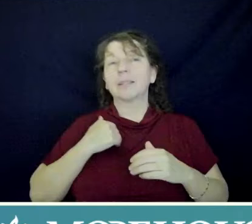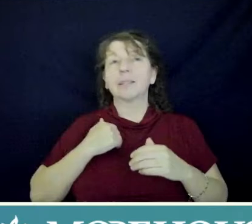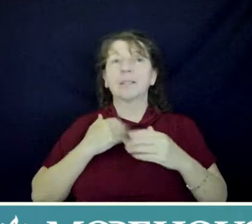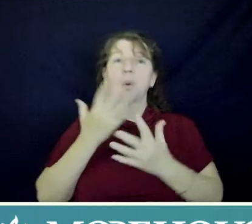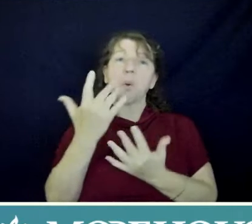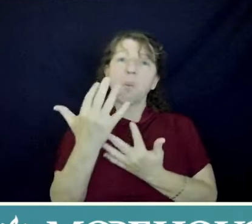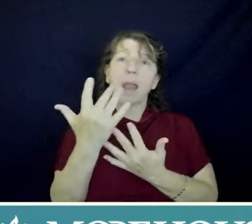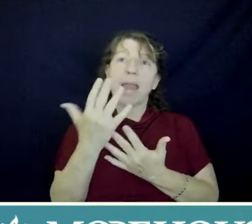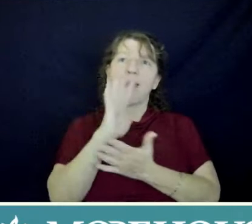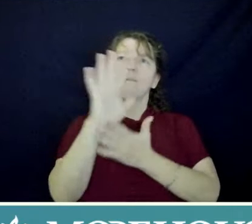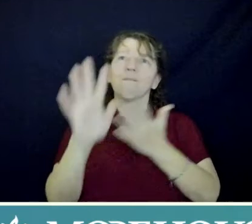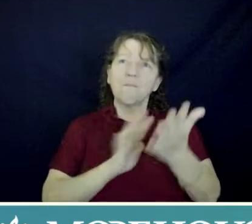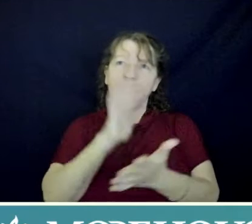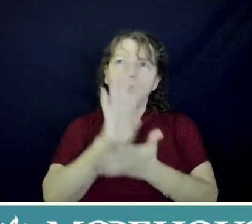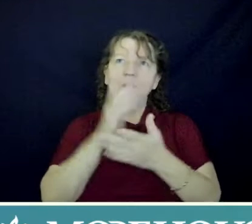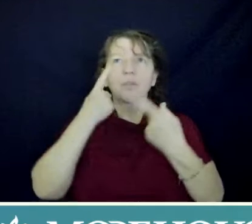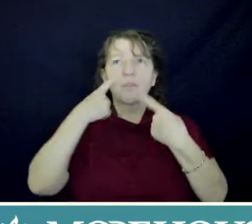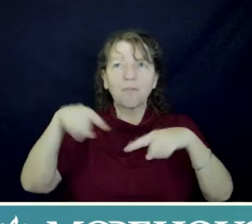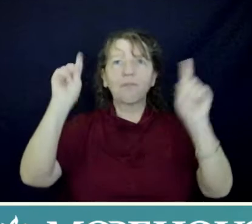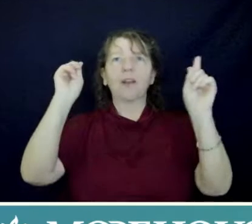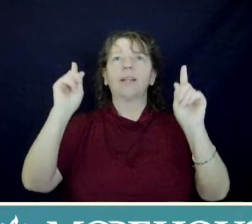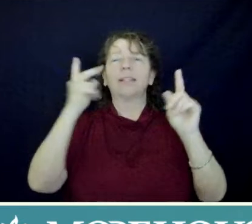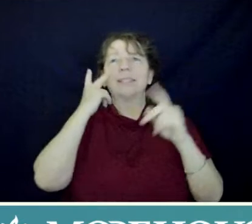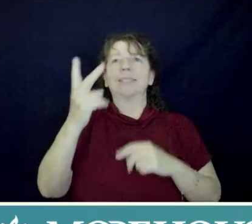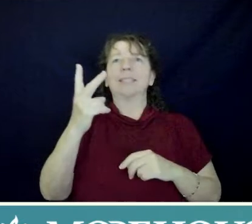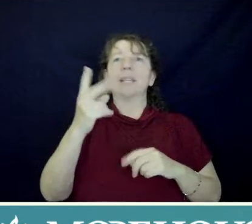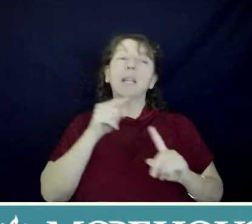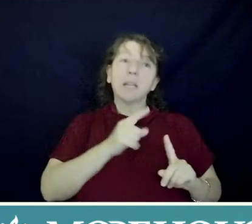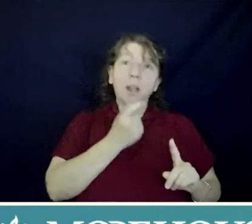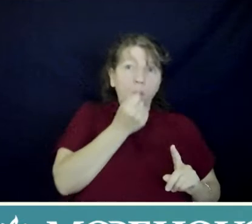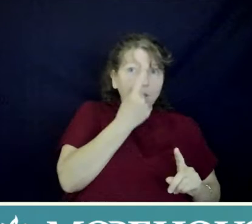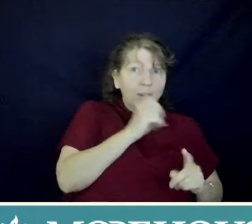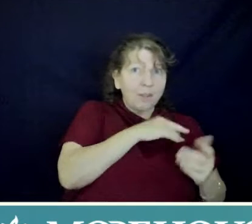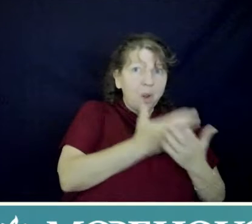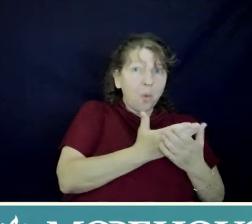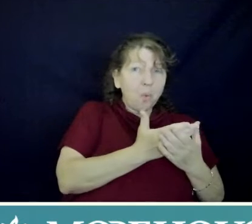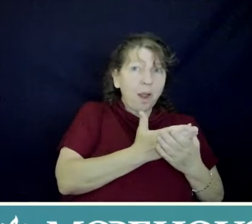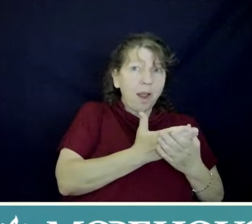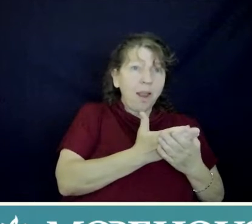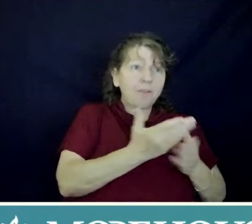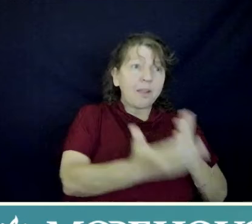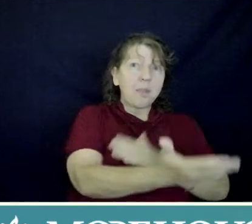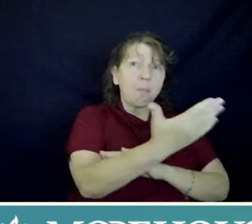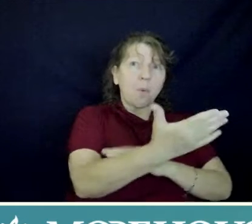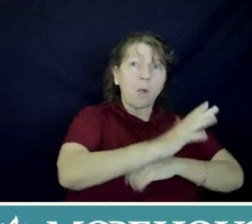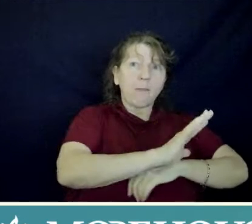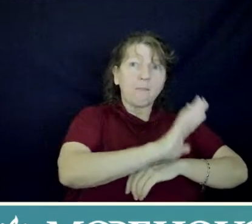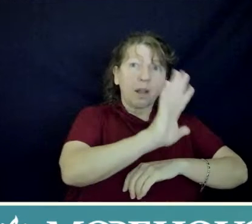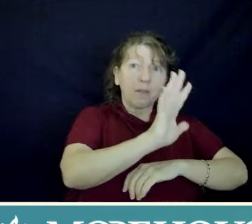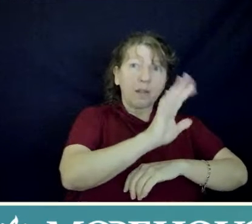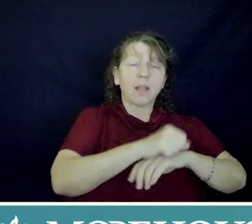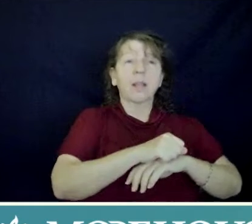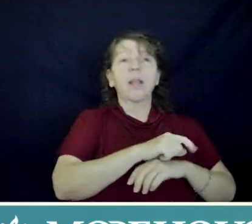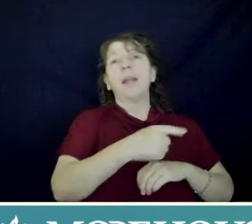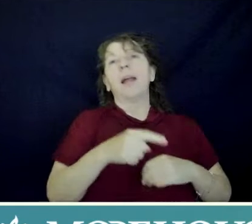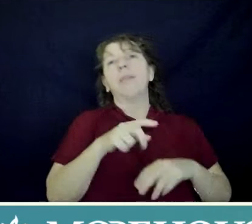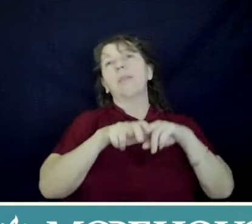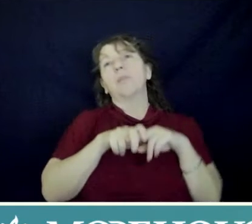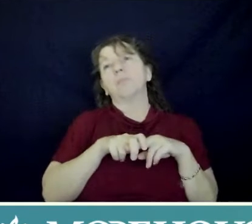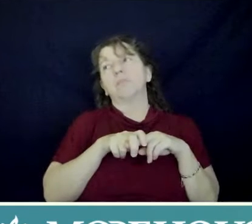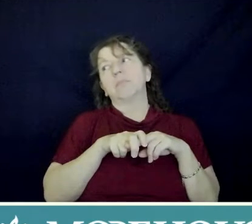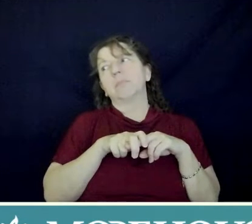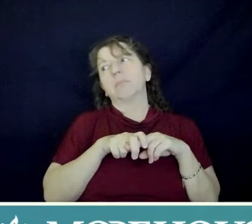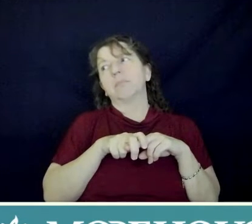seen. And this is someone who has arrived at the clinic at 5 in the morning. So you can imagine that does discourage people from keeping